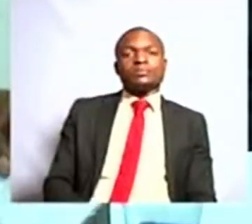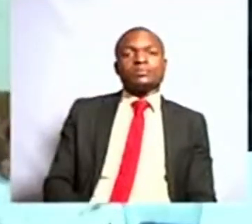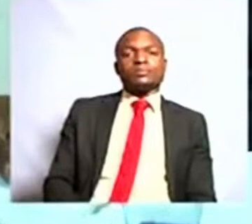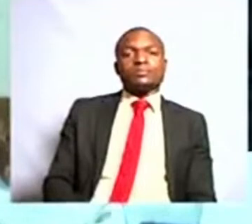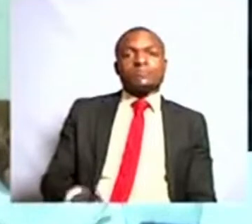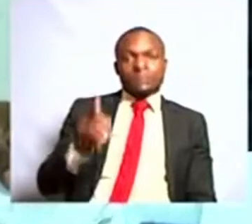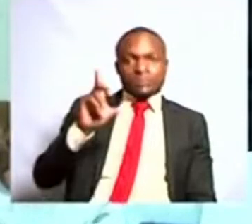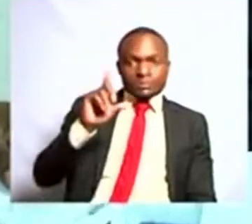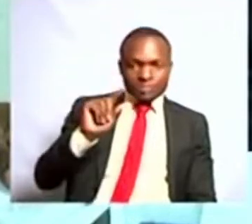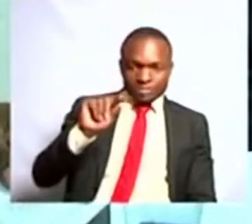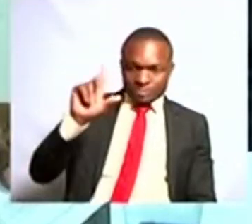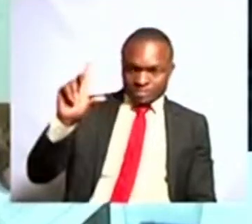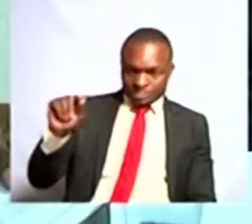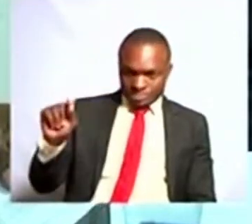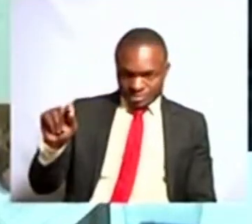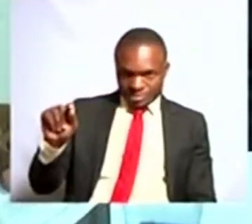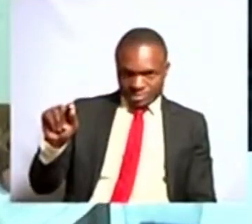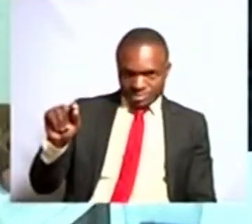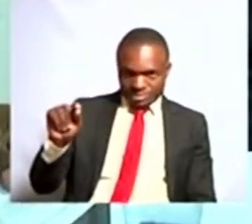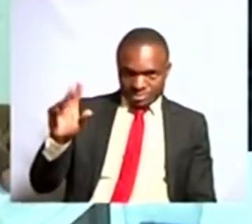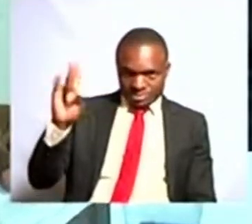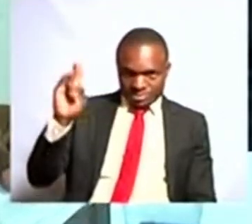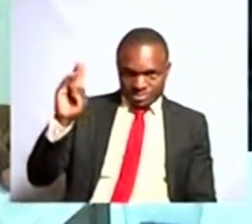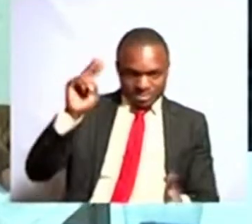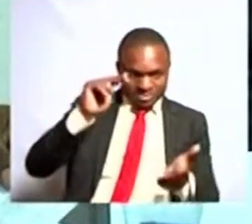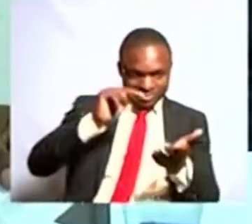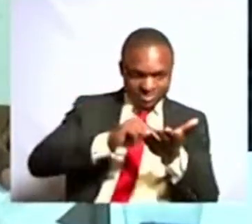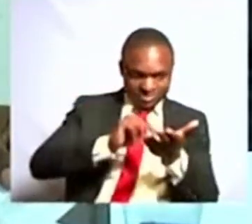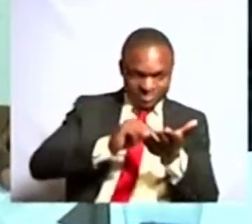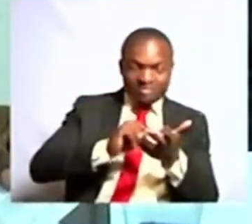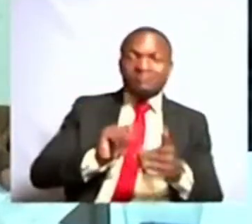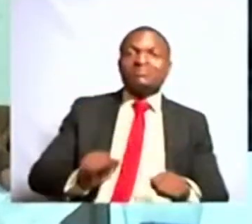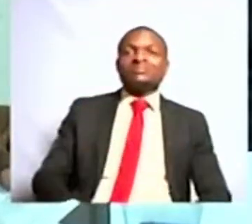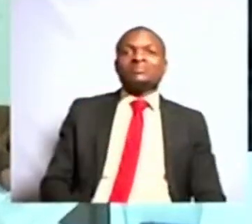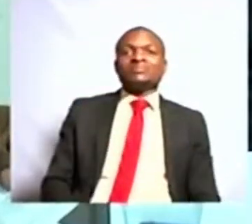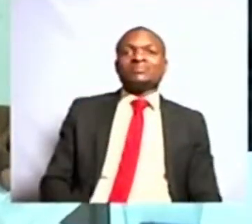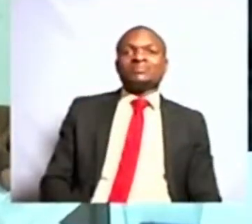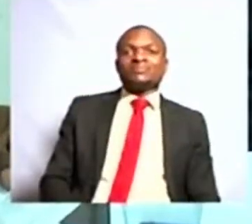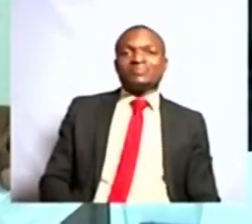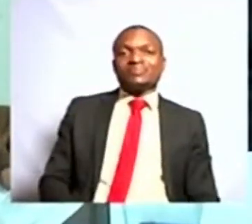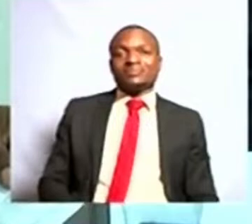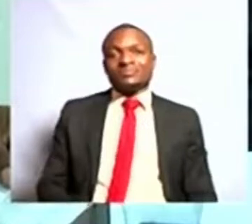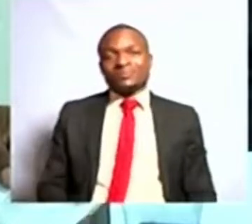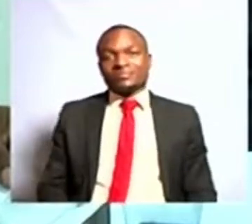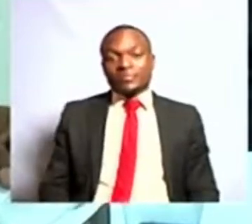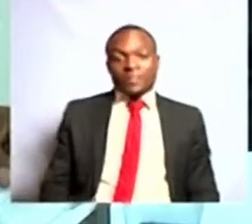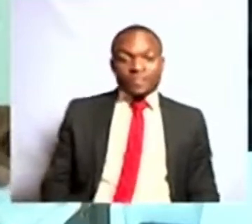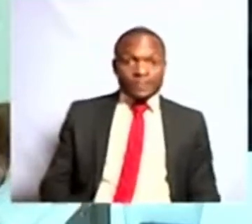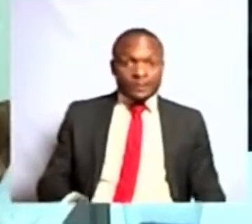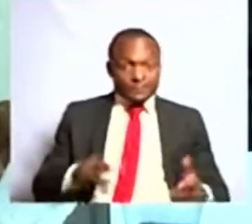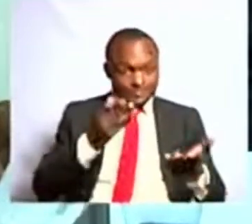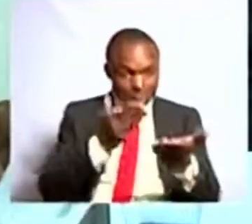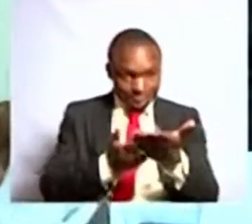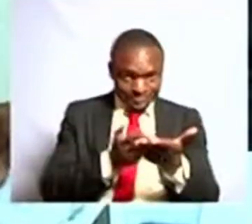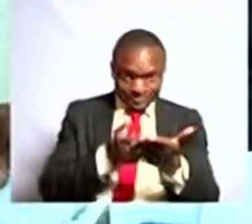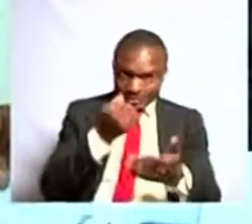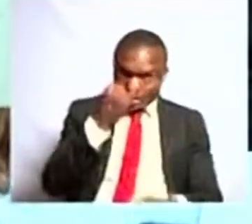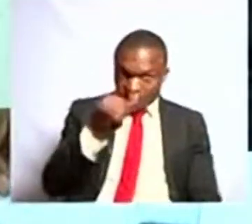In 2020. In 2020, 17th November. Yes. So this is an